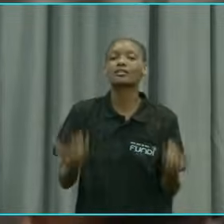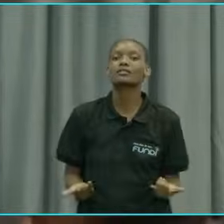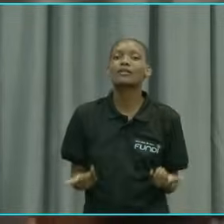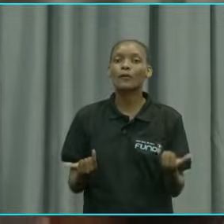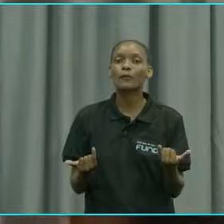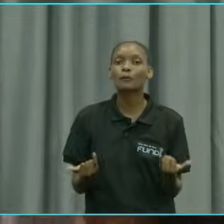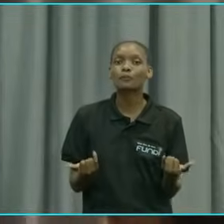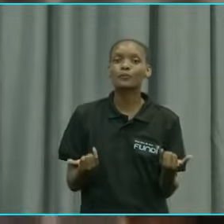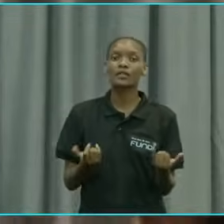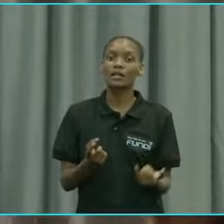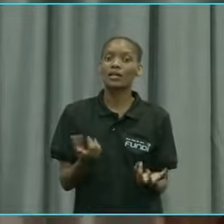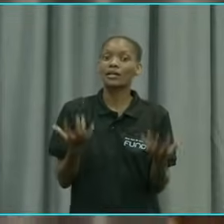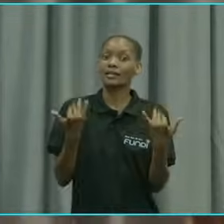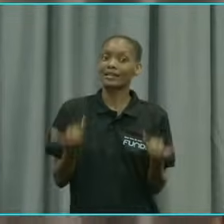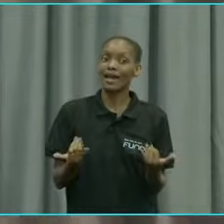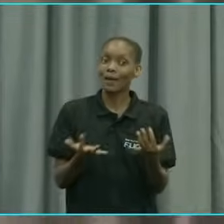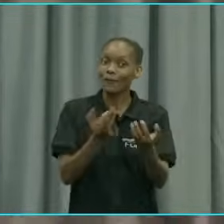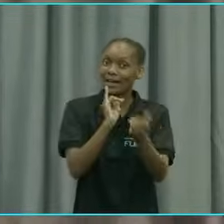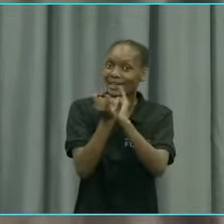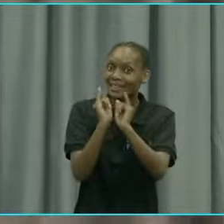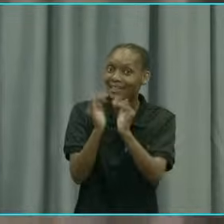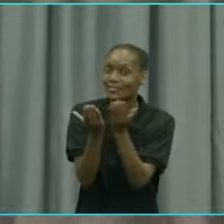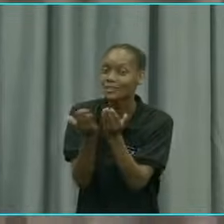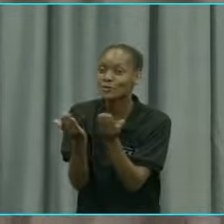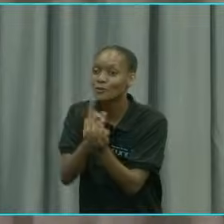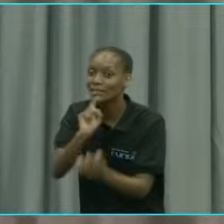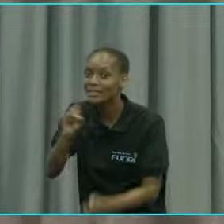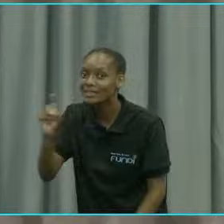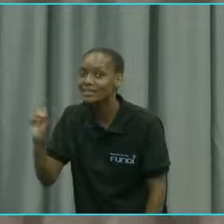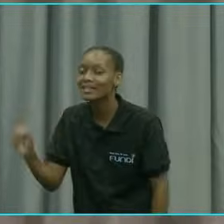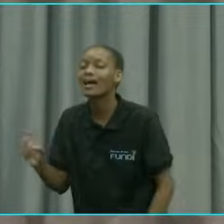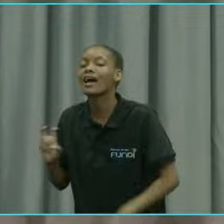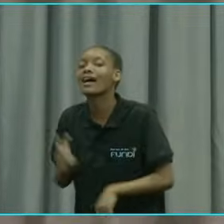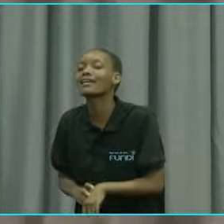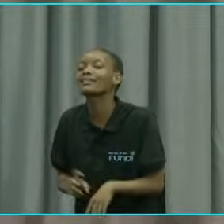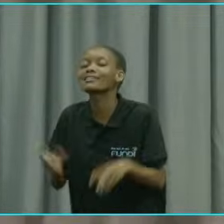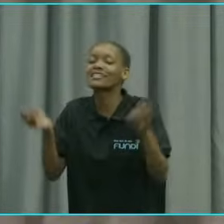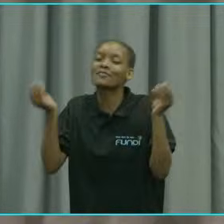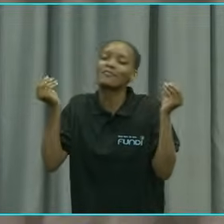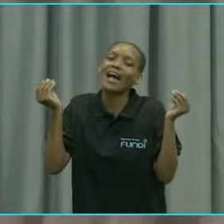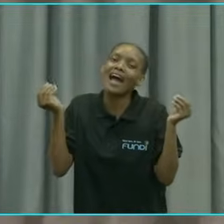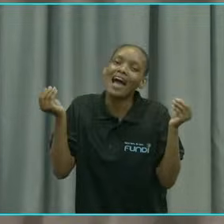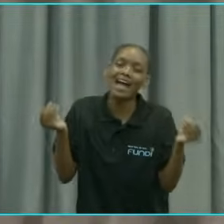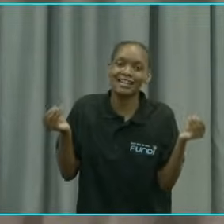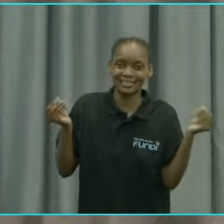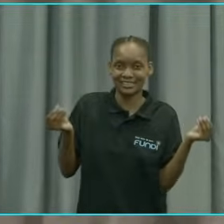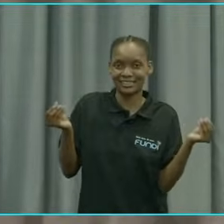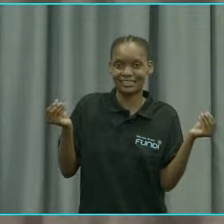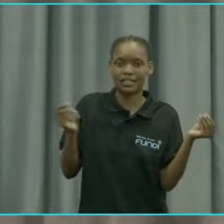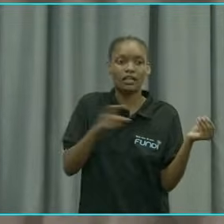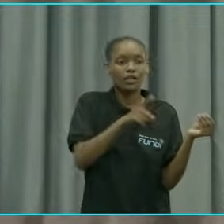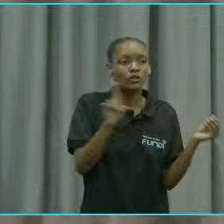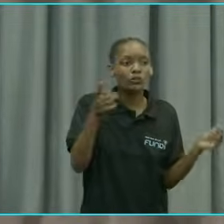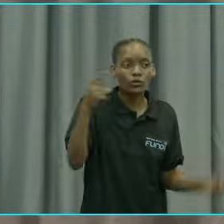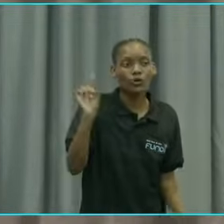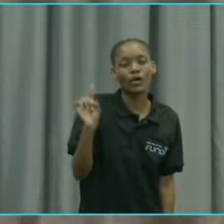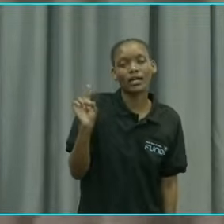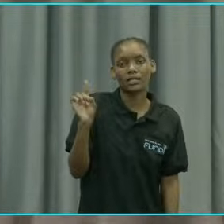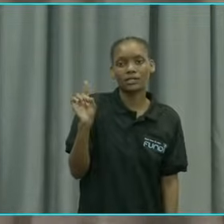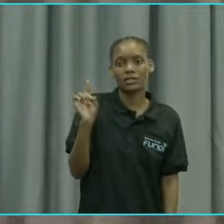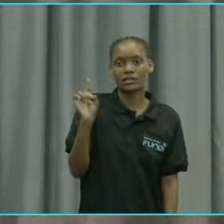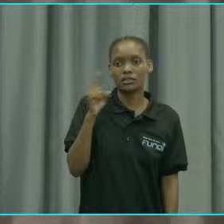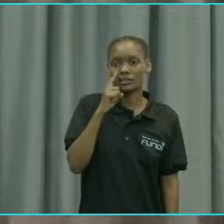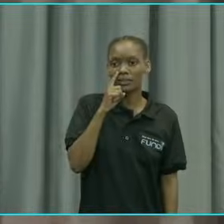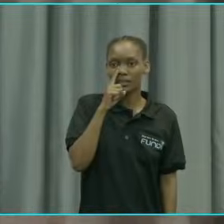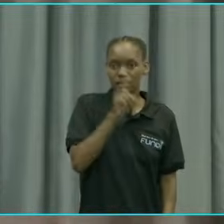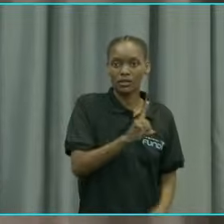Now these schools, they will need money. Because these teachers, you are correct. How do you deal with a